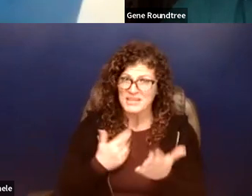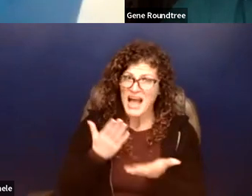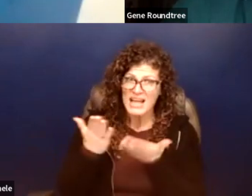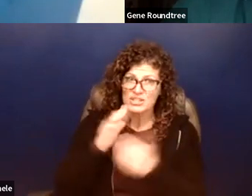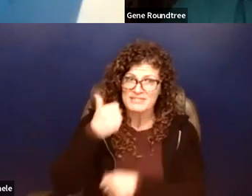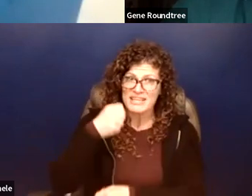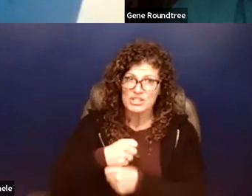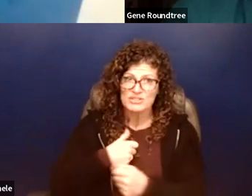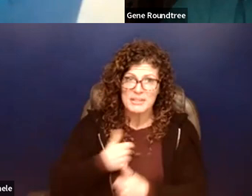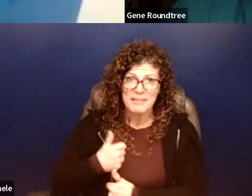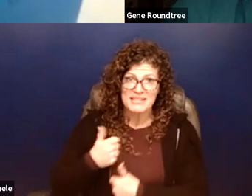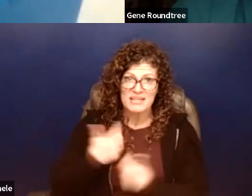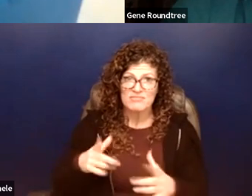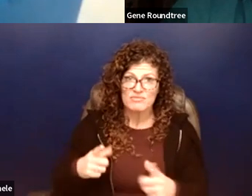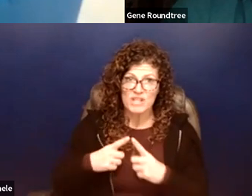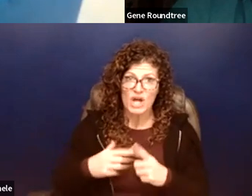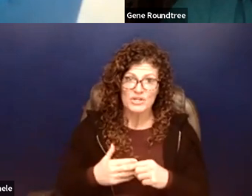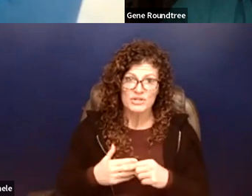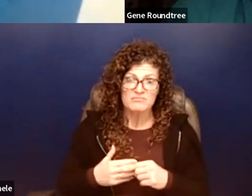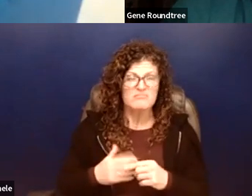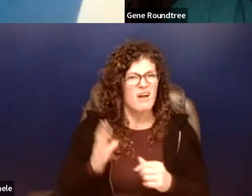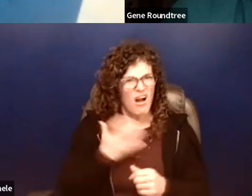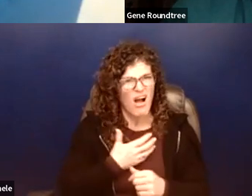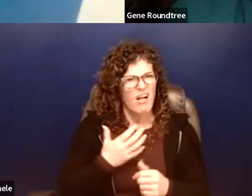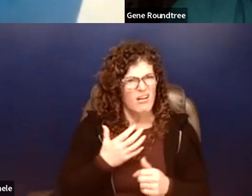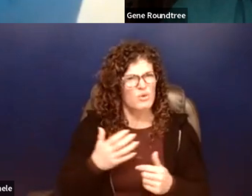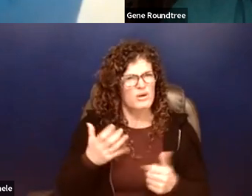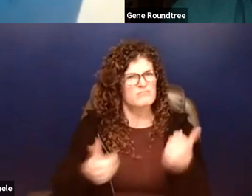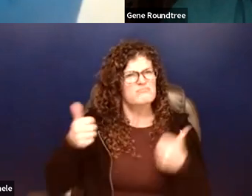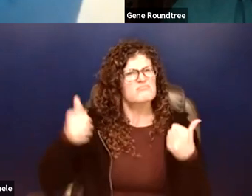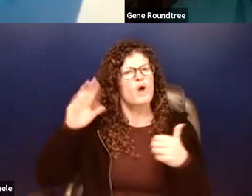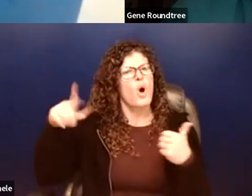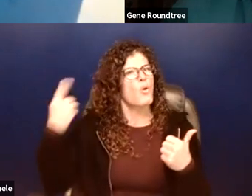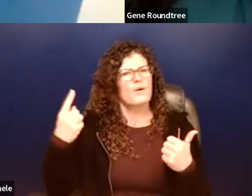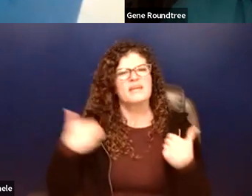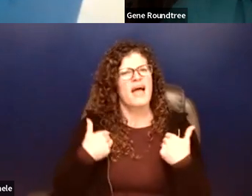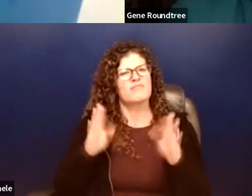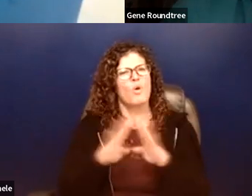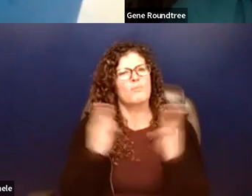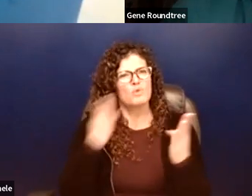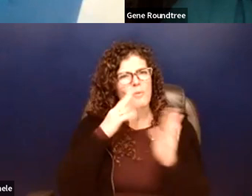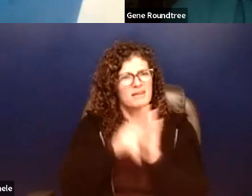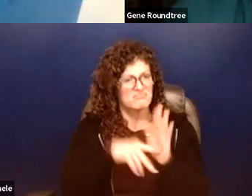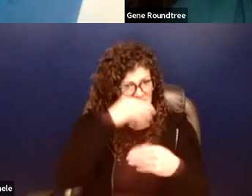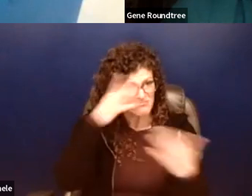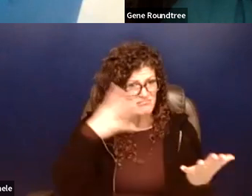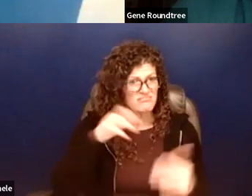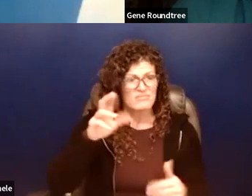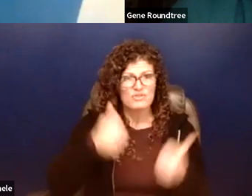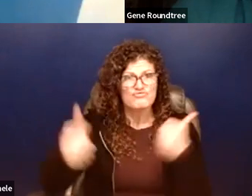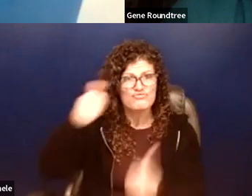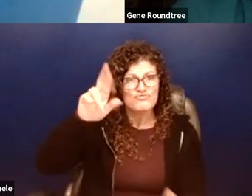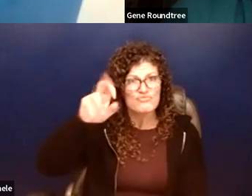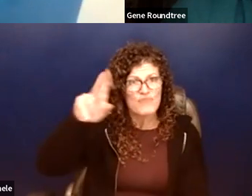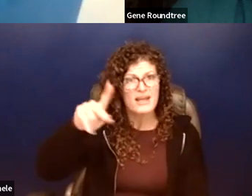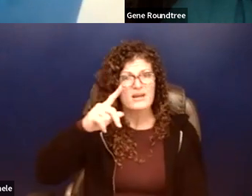retired. And that's one thing all of our commanders always had, an open door policy. No matter what rank, no matter what level you are in the